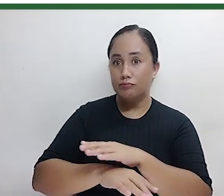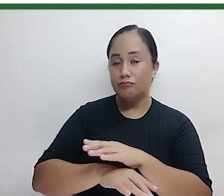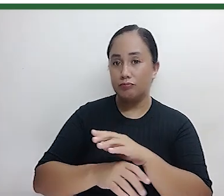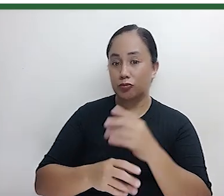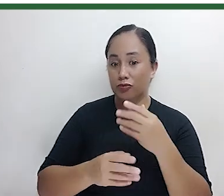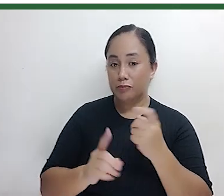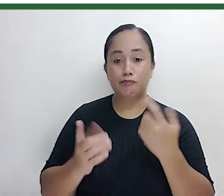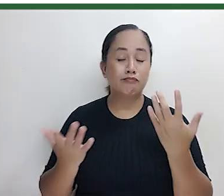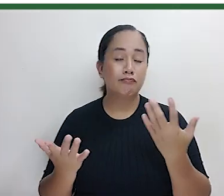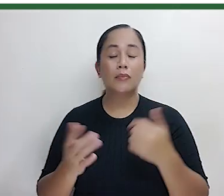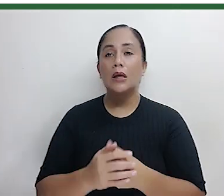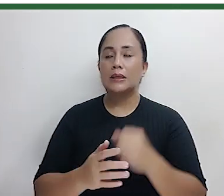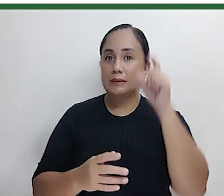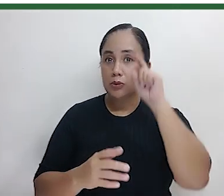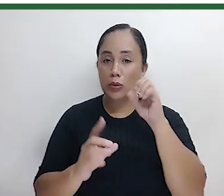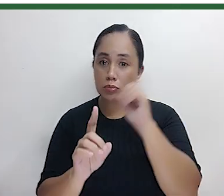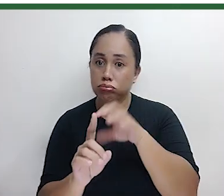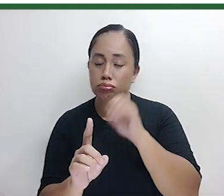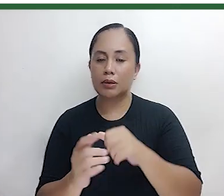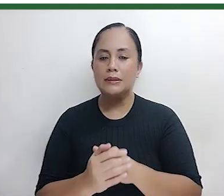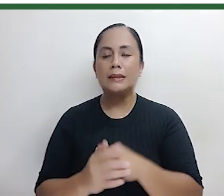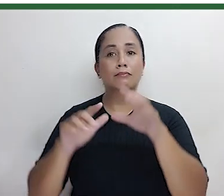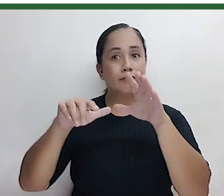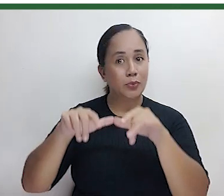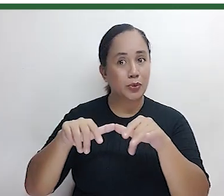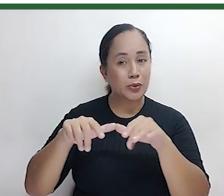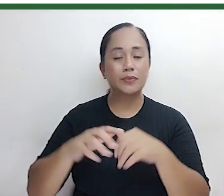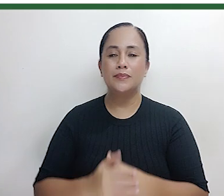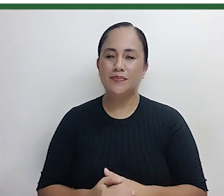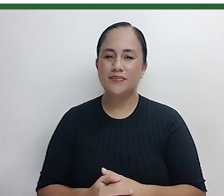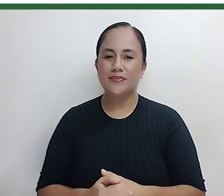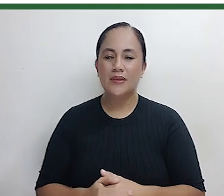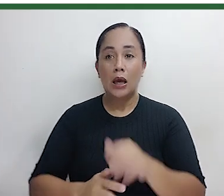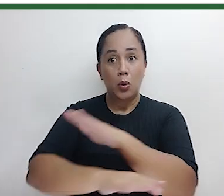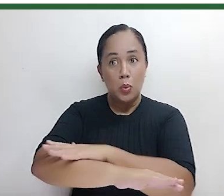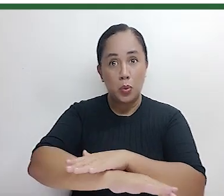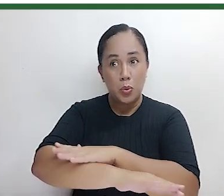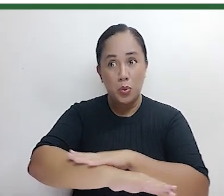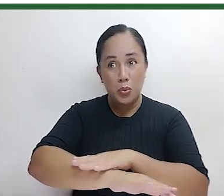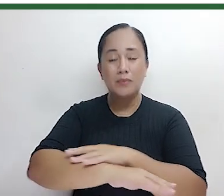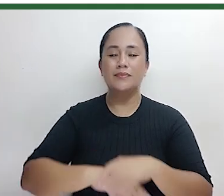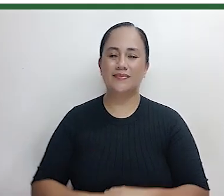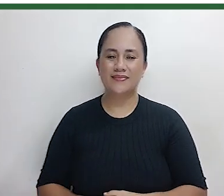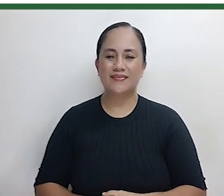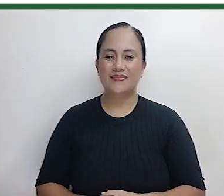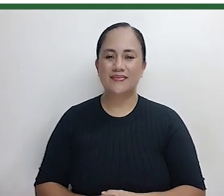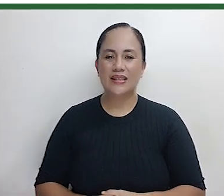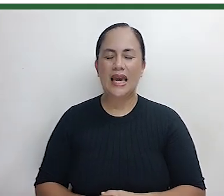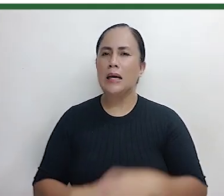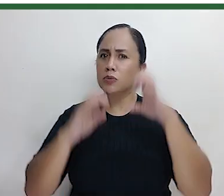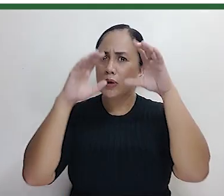origin, sexual orientation, disability, race or ethnicity,